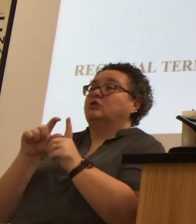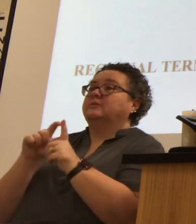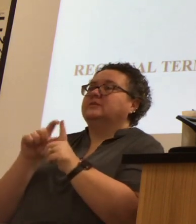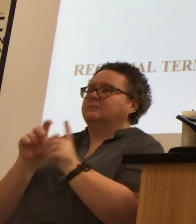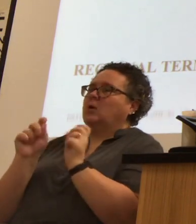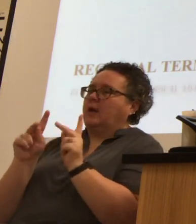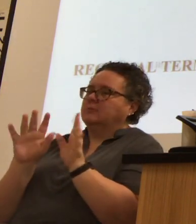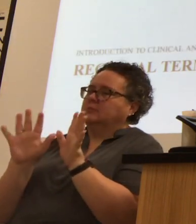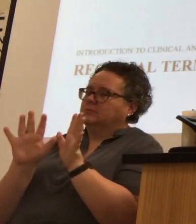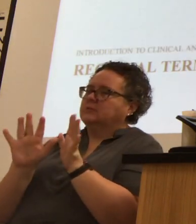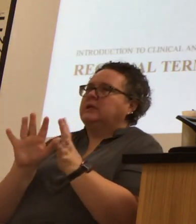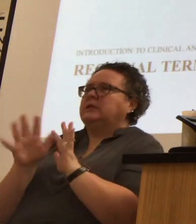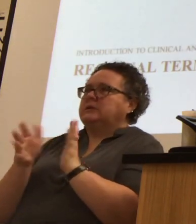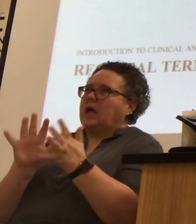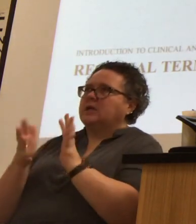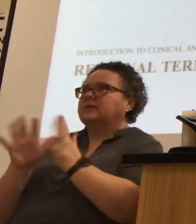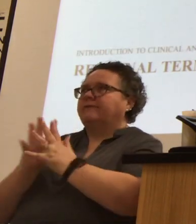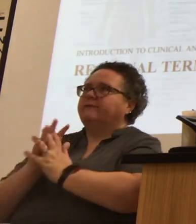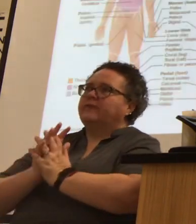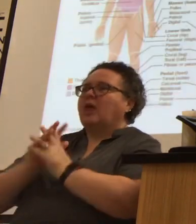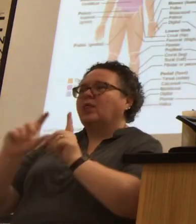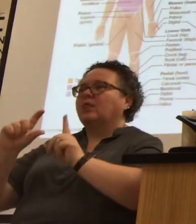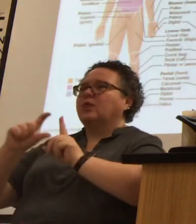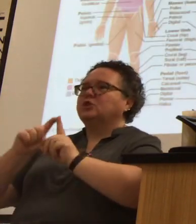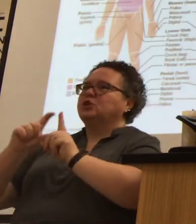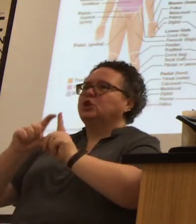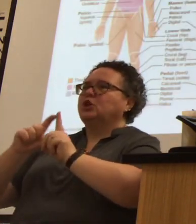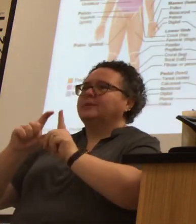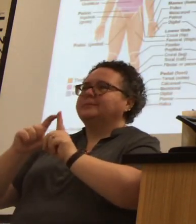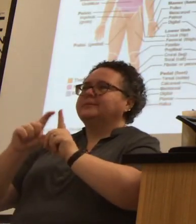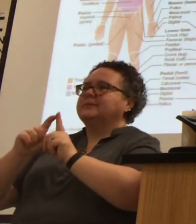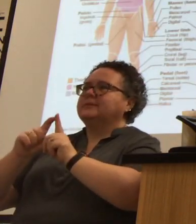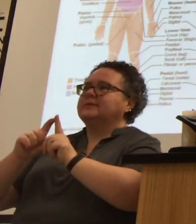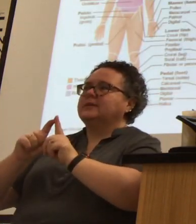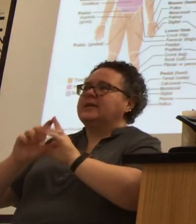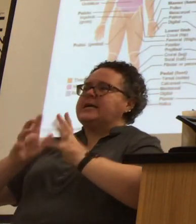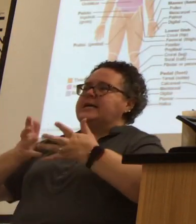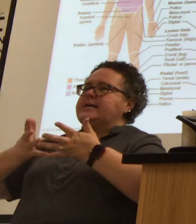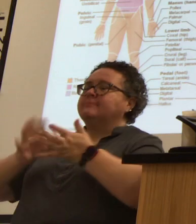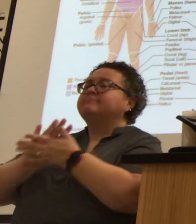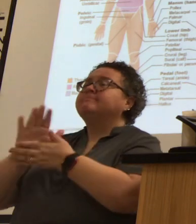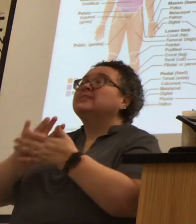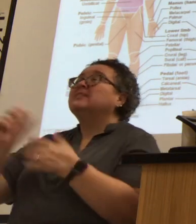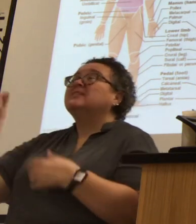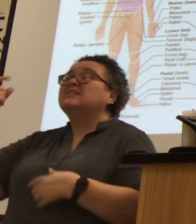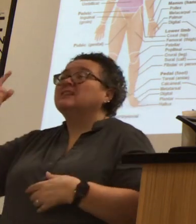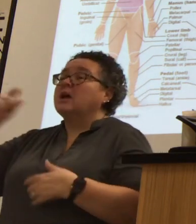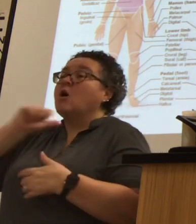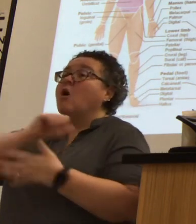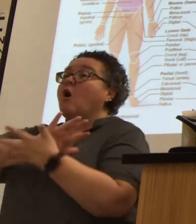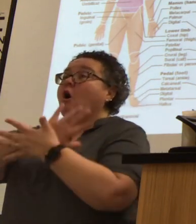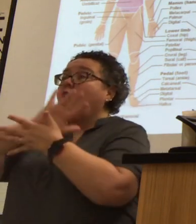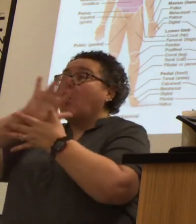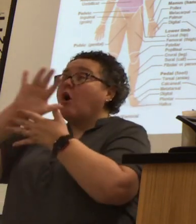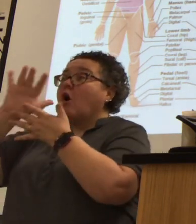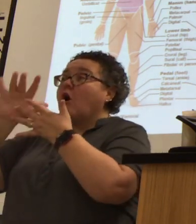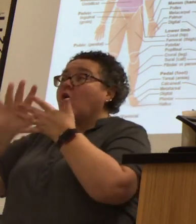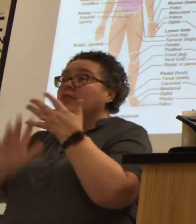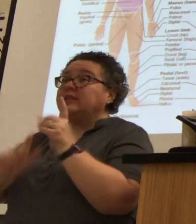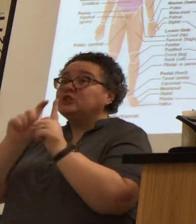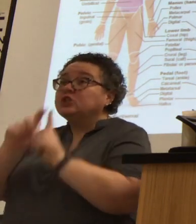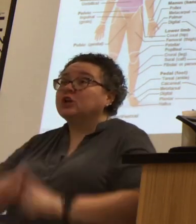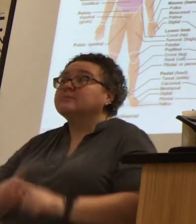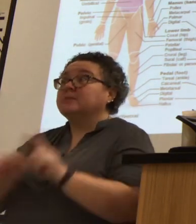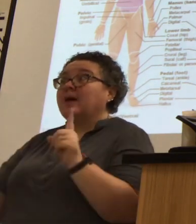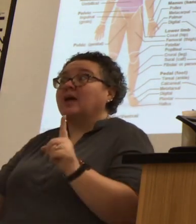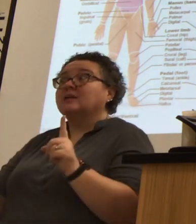where the terms, I'm not going to do all these terms right now, but this is what you signed up